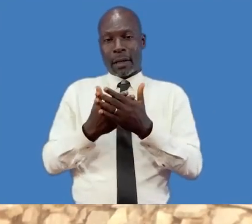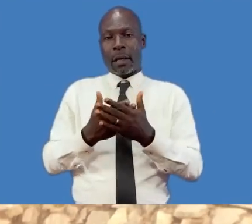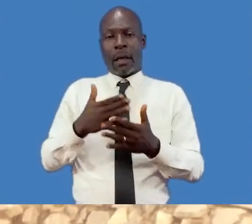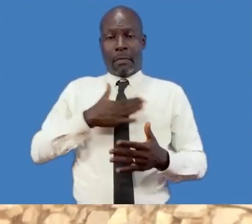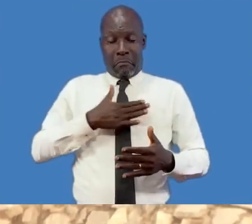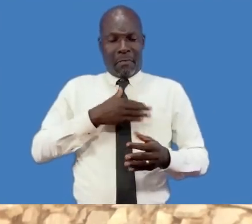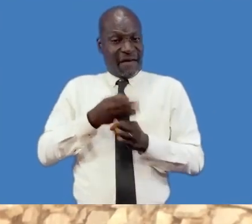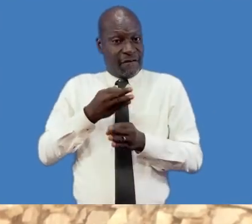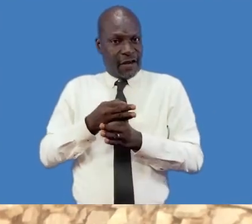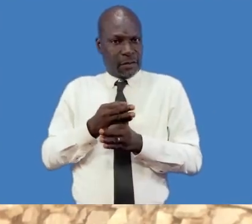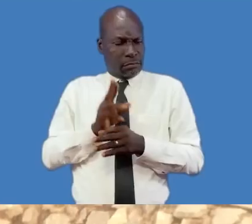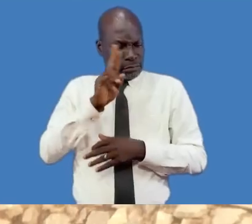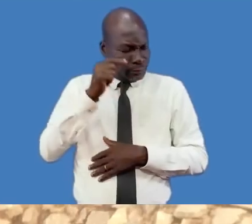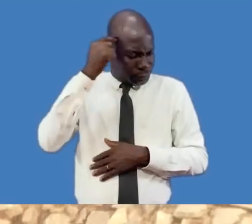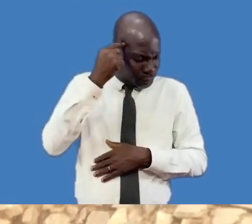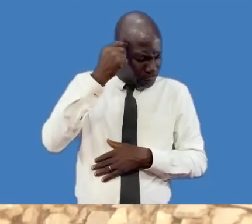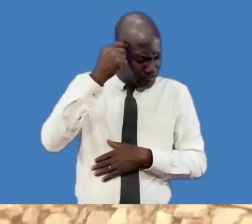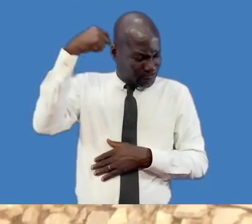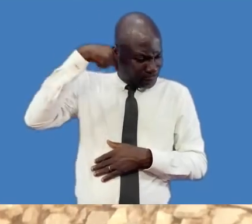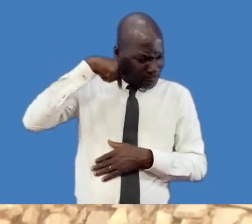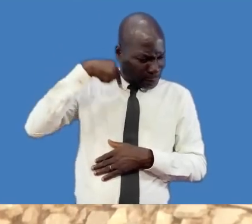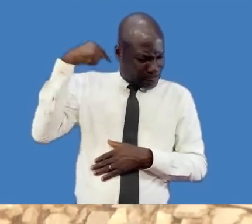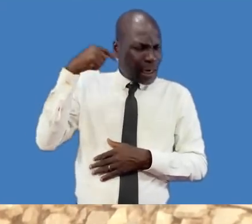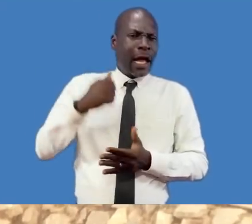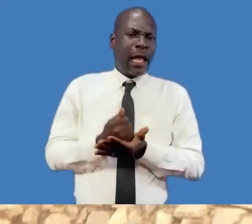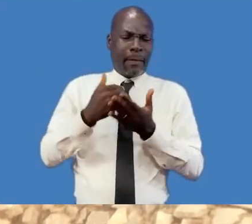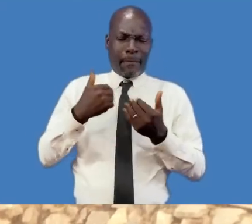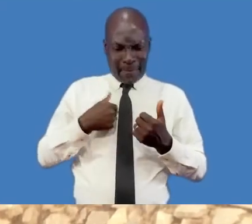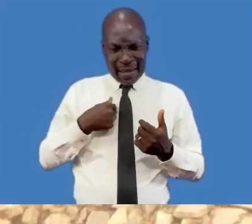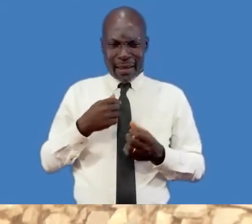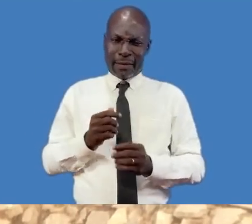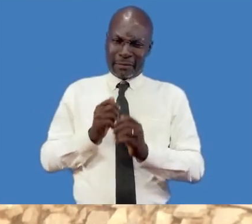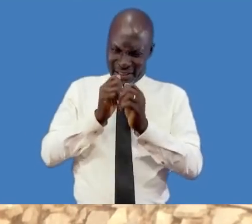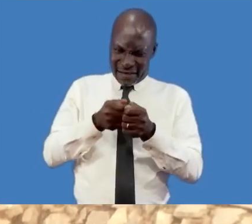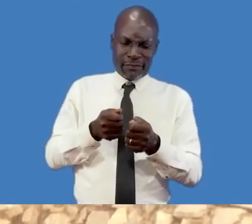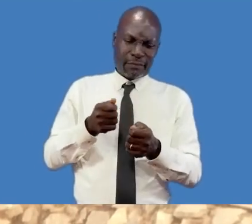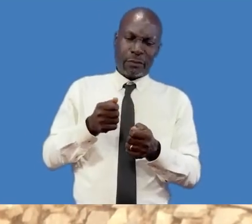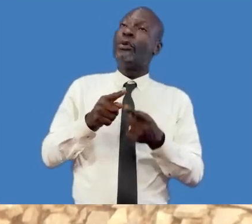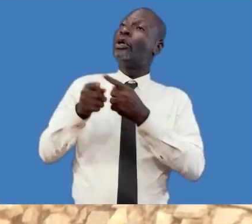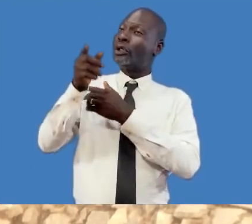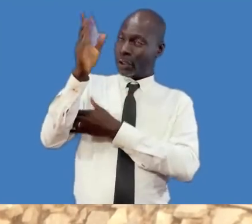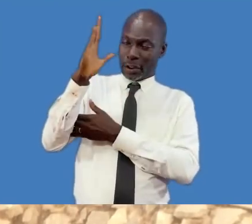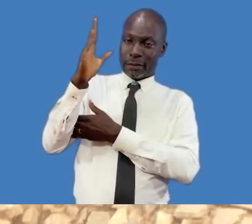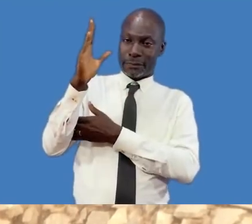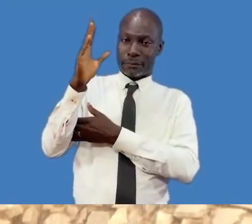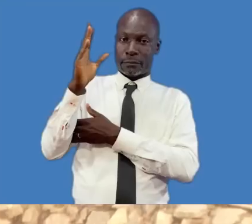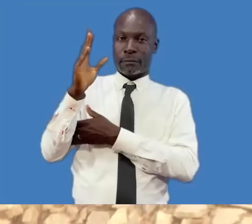by my faith mi gidie ayete mi mu no eso da mi gina ede to collection odafo wutie me ti se bia wunni